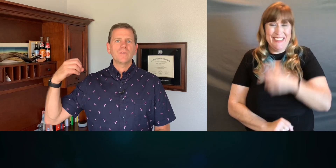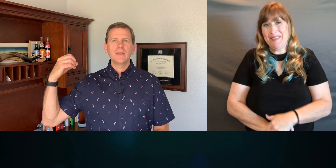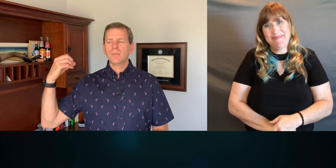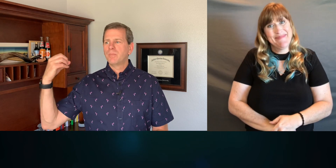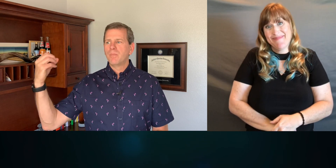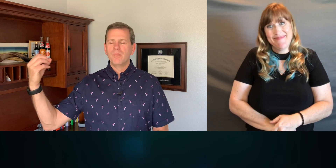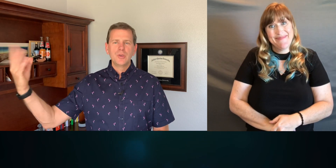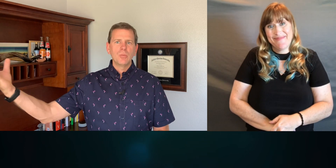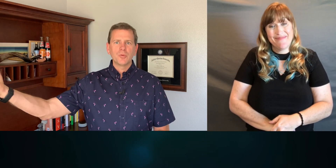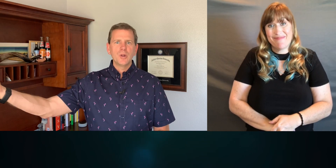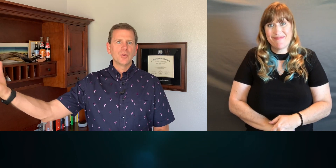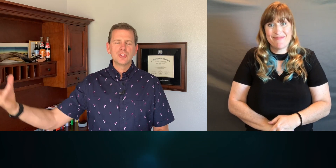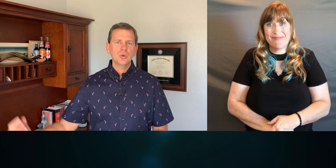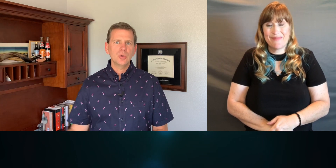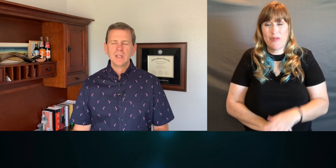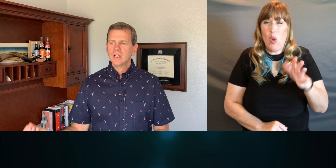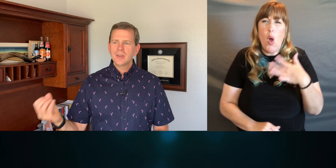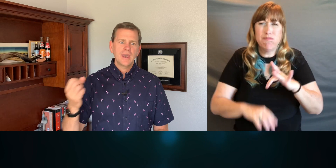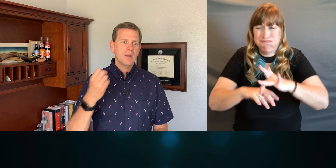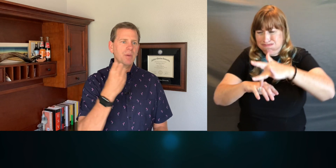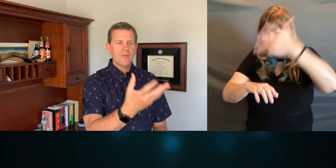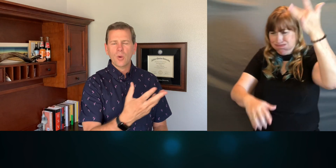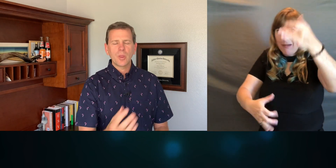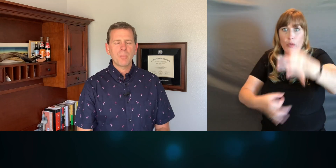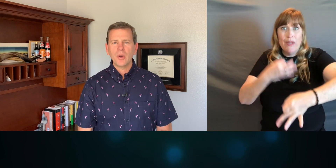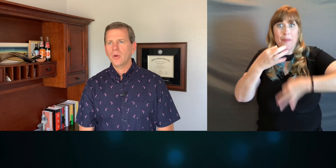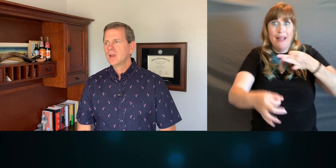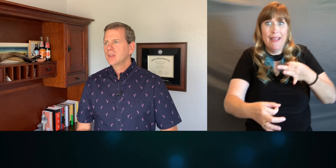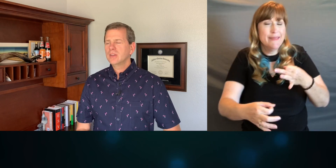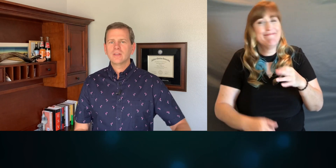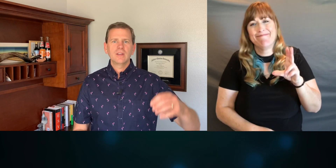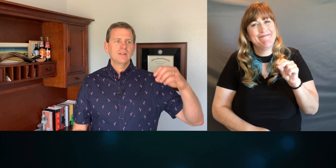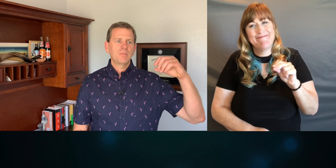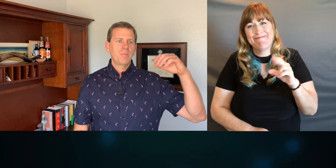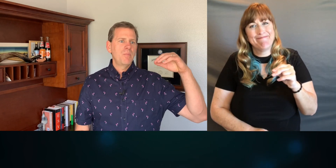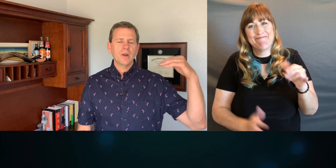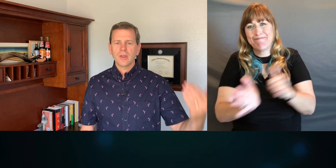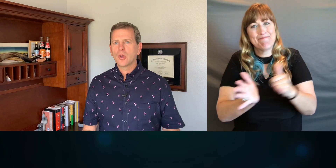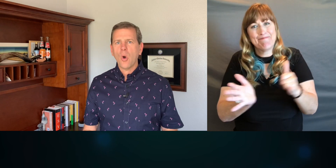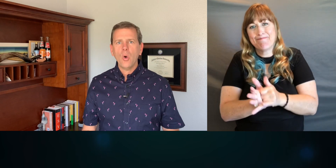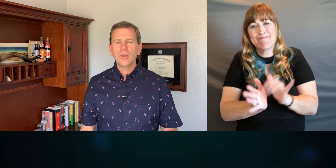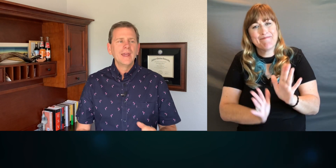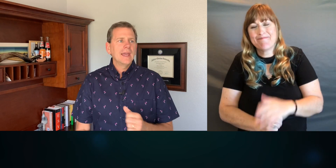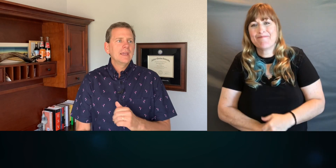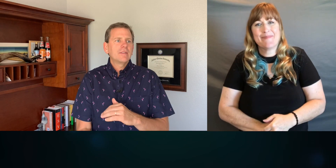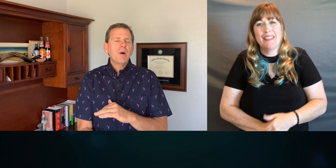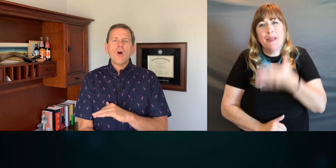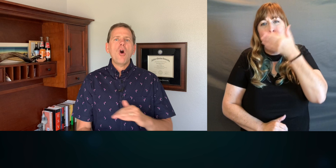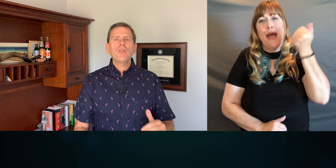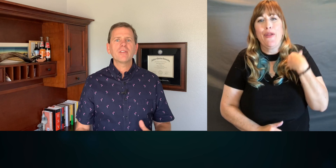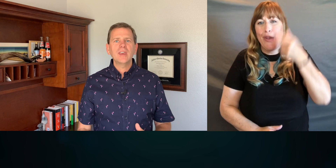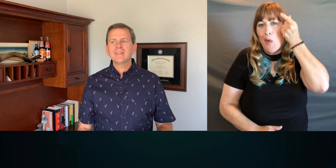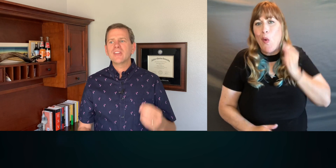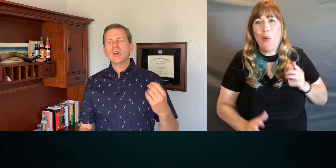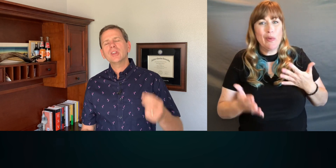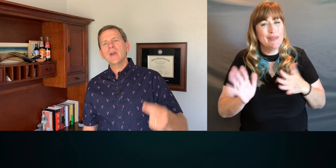go and find the most beautiful jewel. You can't pay for it with a pearl. It's better than gold. It's above all